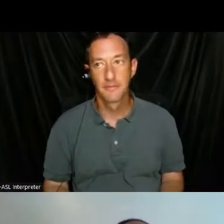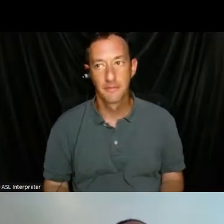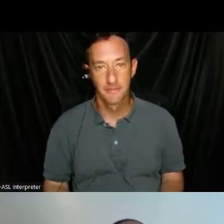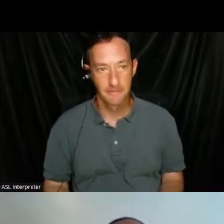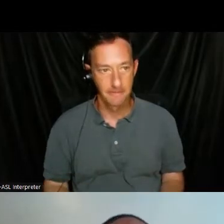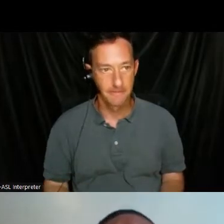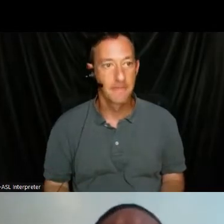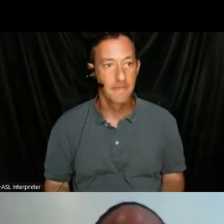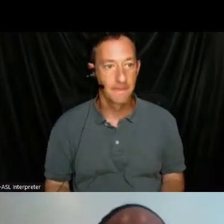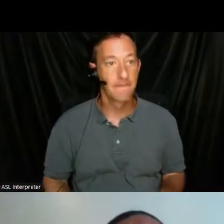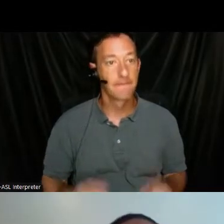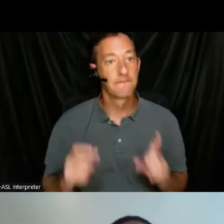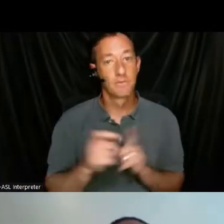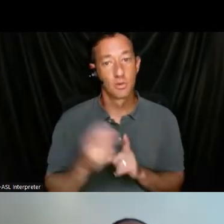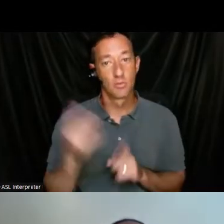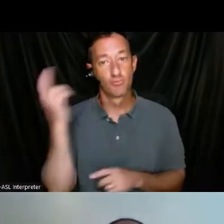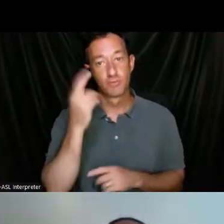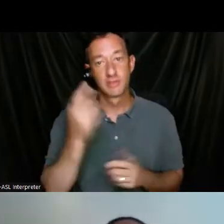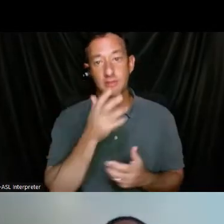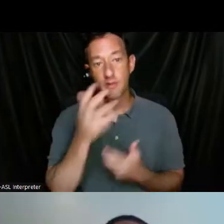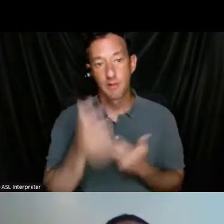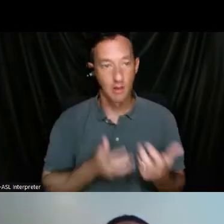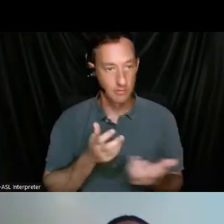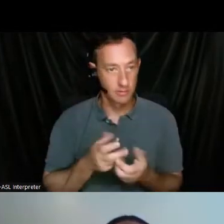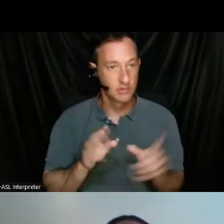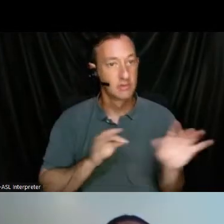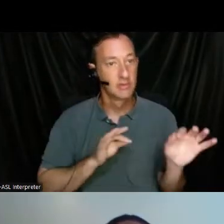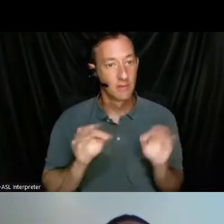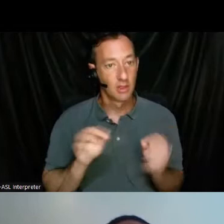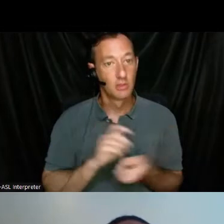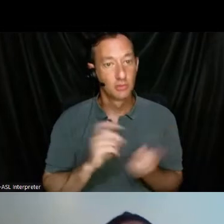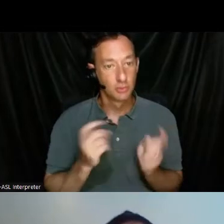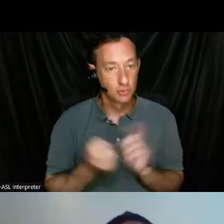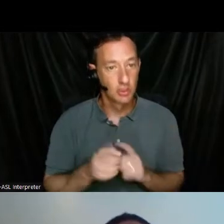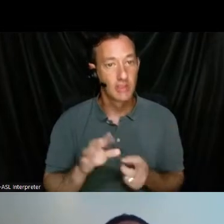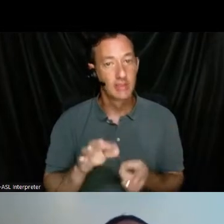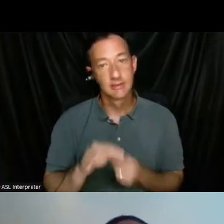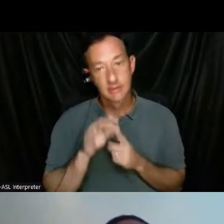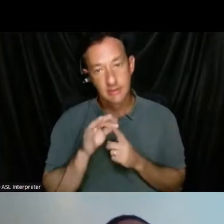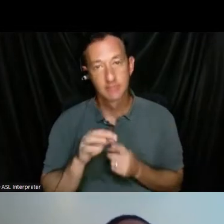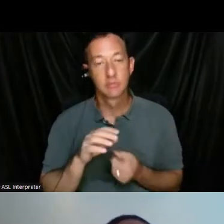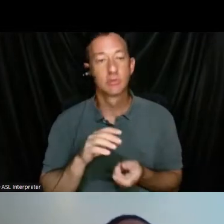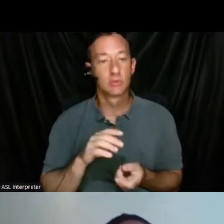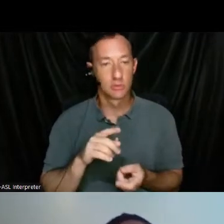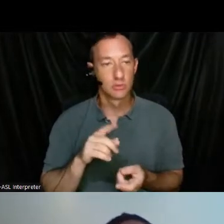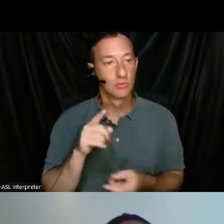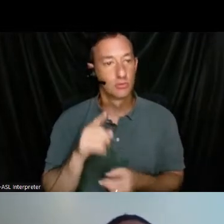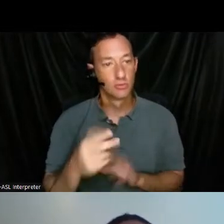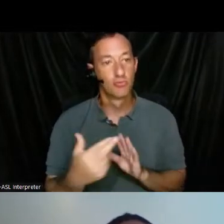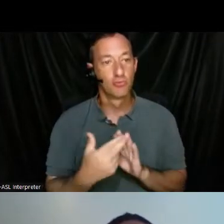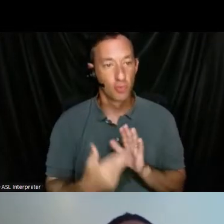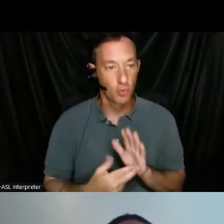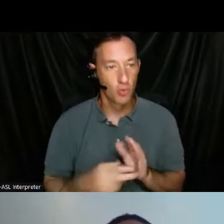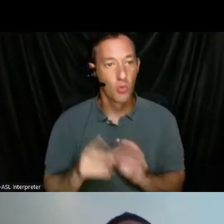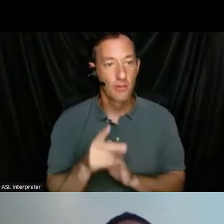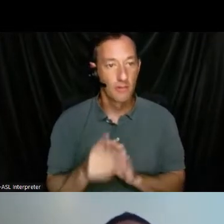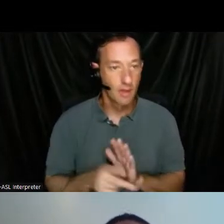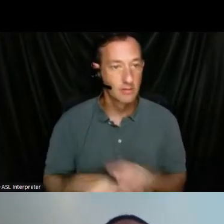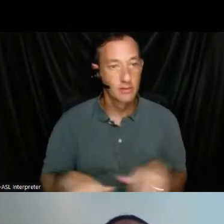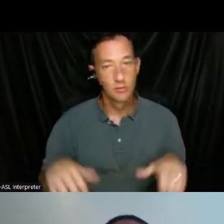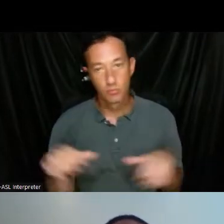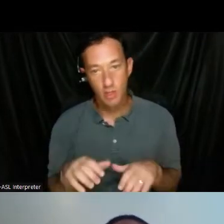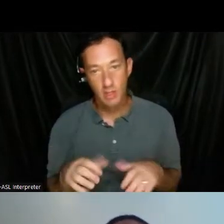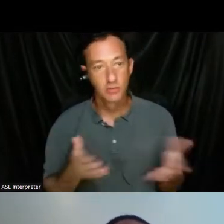So the term reasonable accommodation is defined as a change, exception, or adjustment to a rule, policy, practice, or